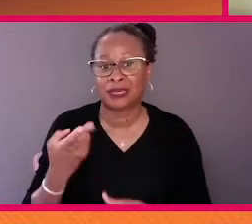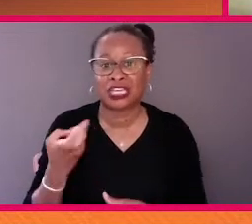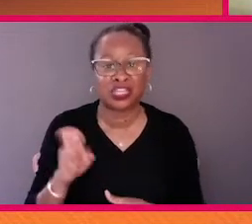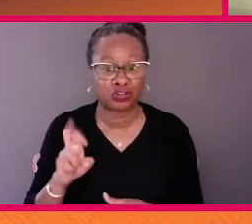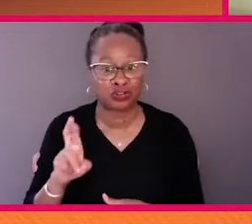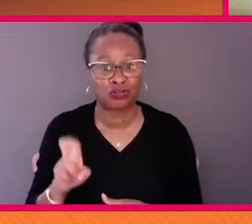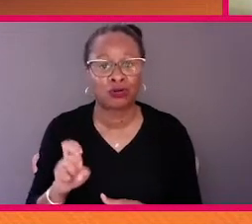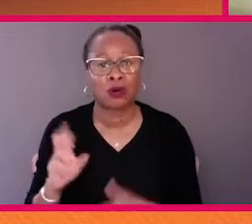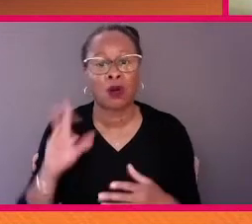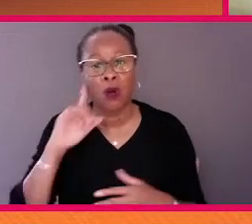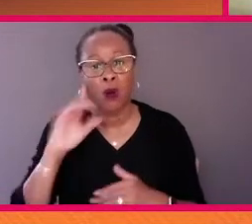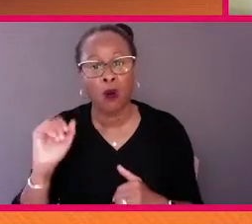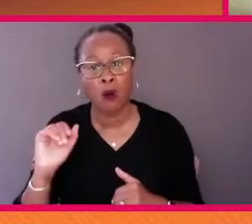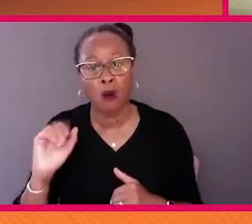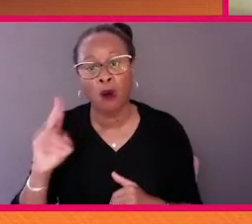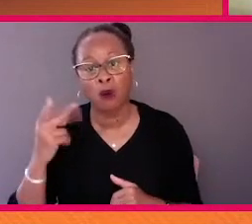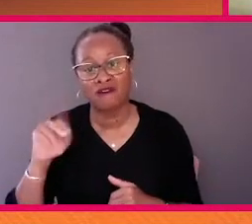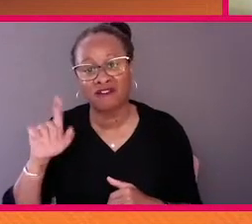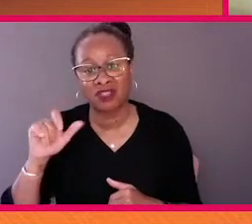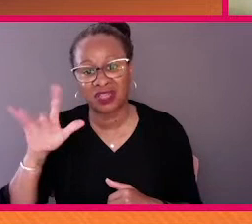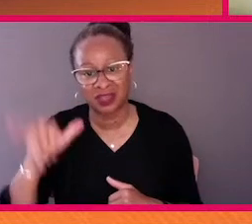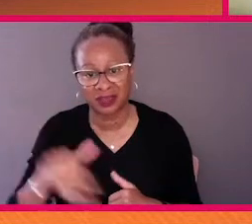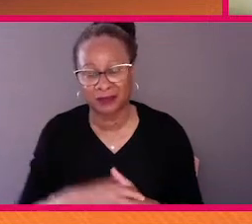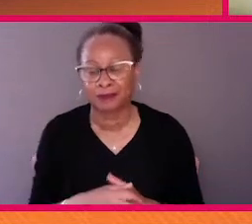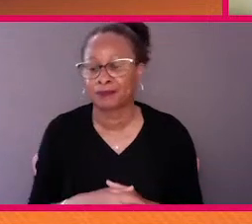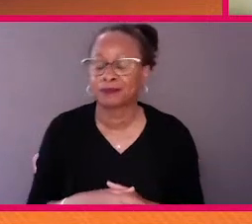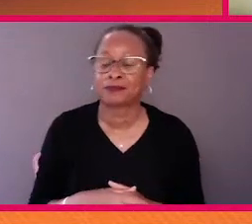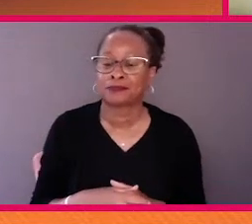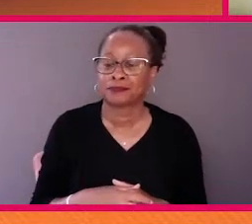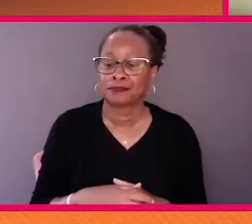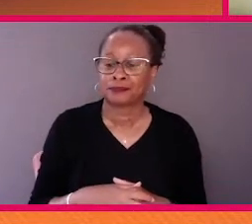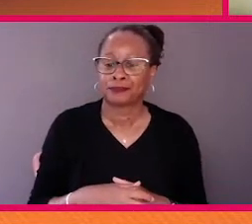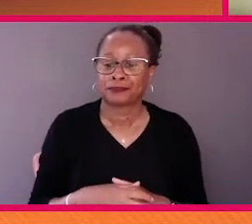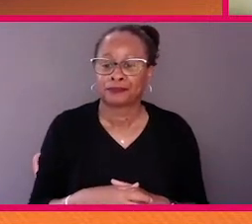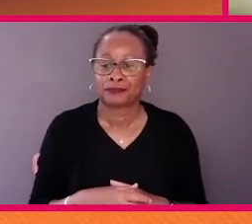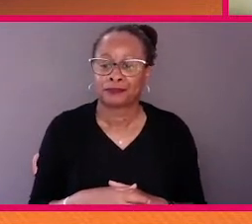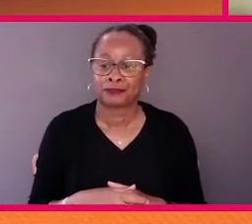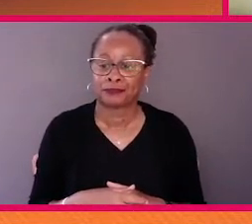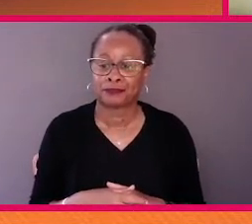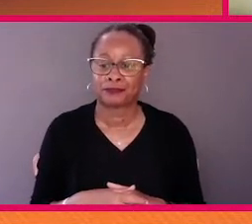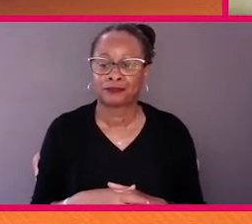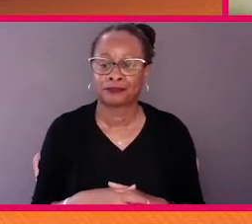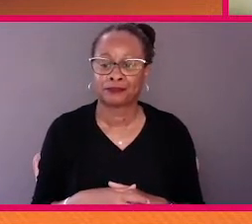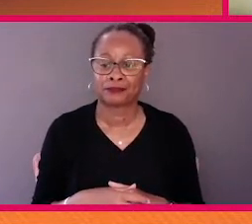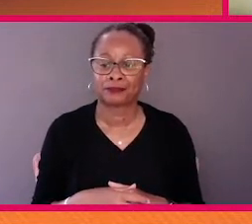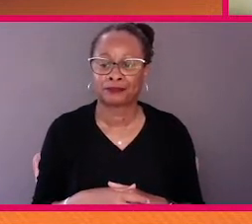upcoming film, which I'm making right now also. It is, filmmaking, it is,